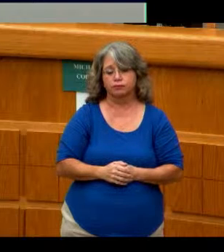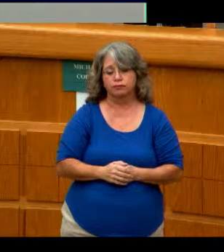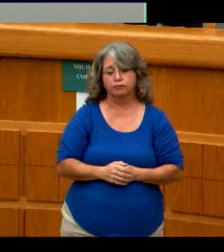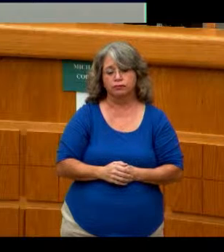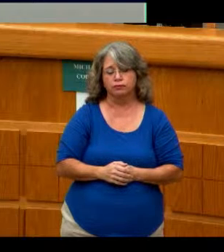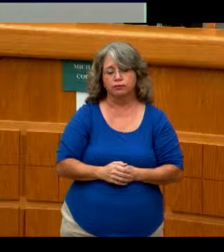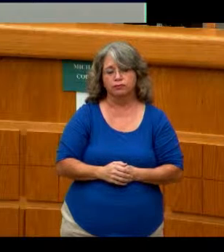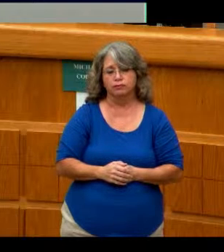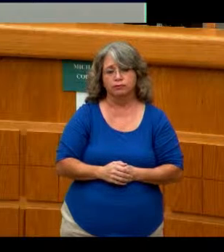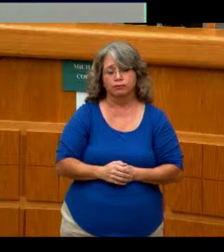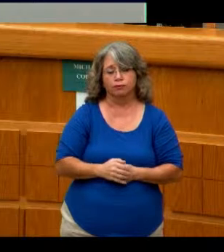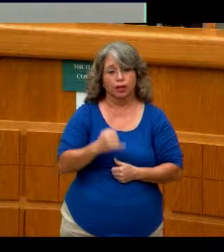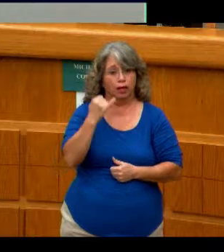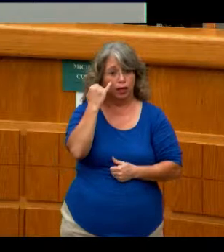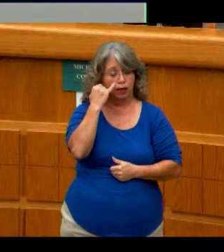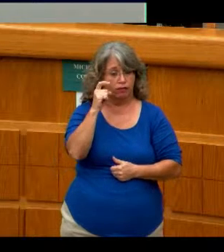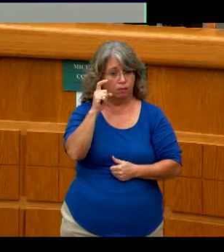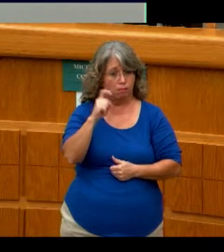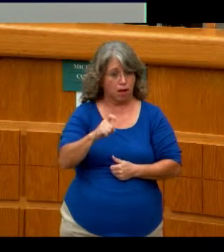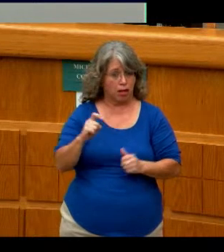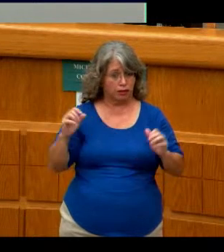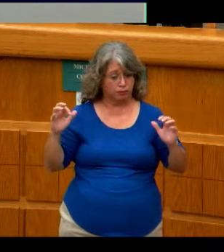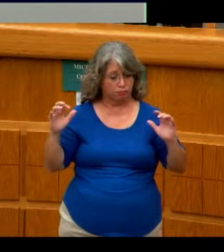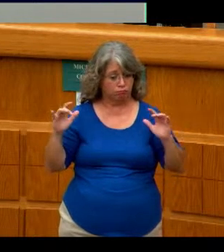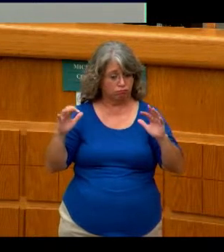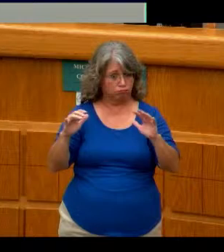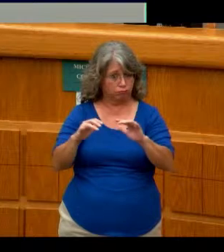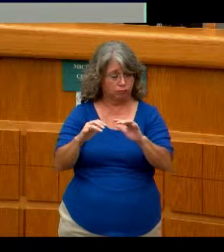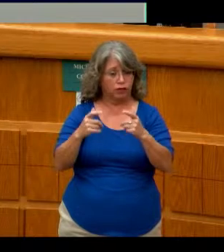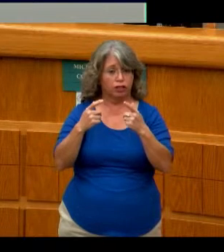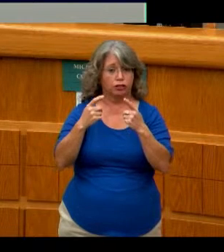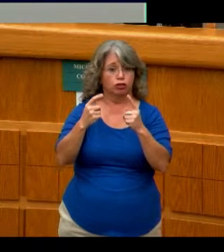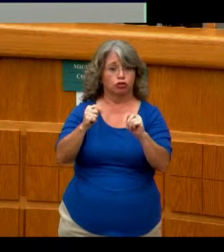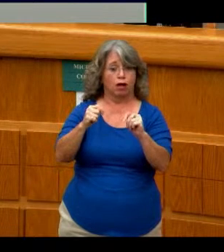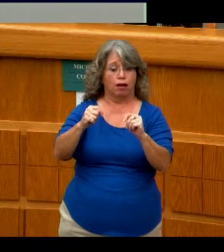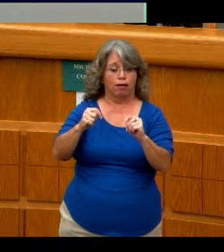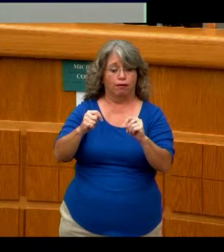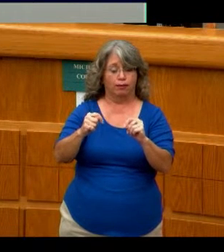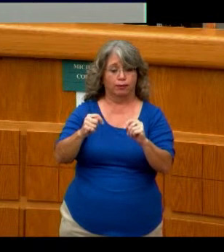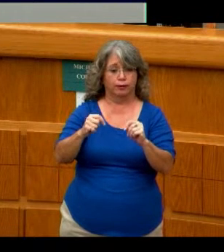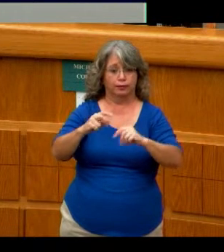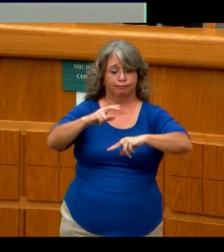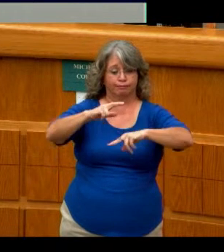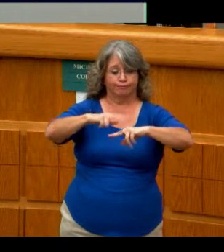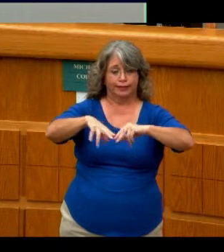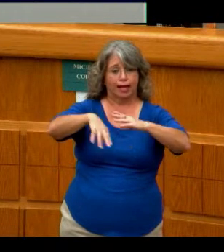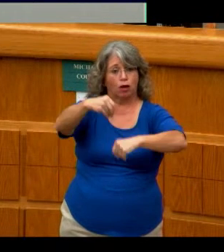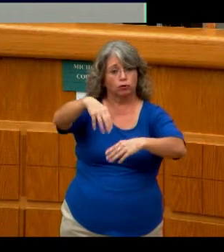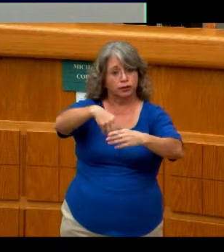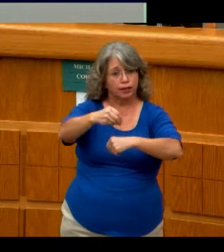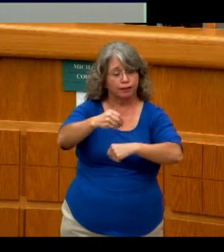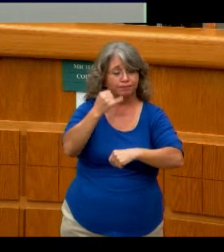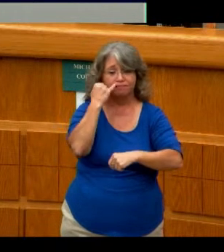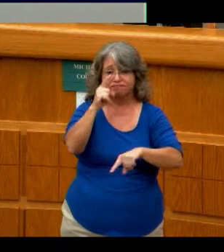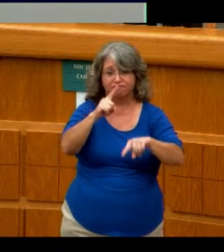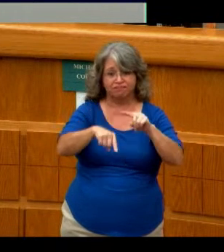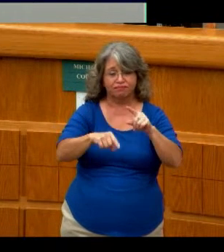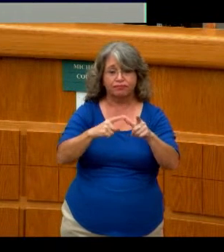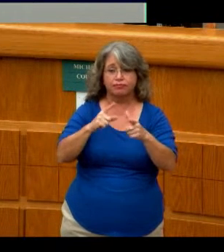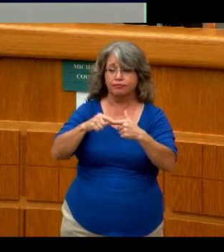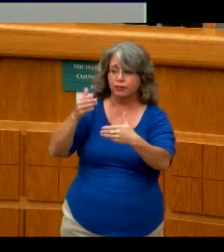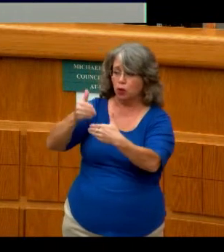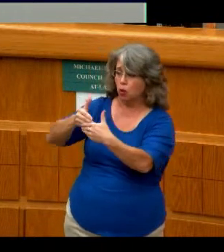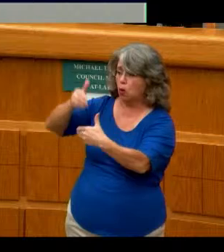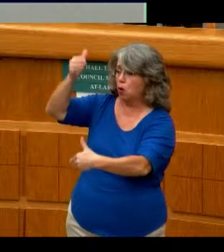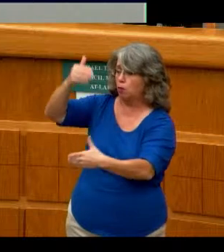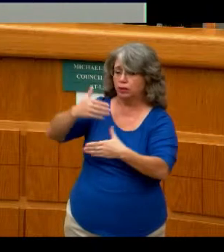the website that Judge Canales shared. If you must gather, try to go outside. If you can't go